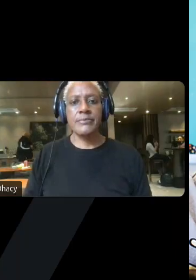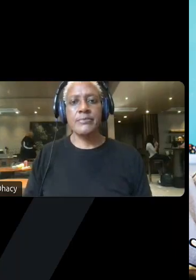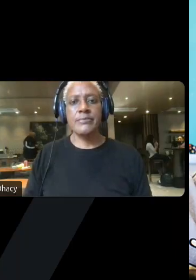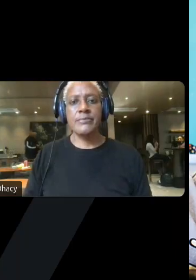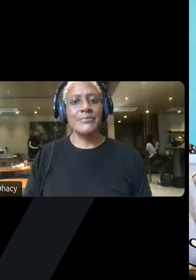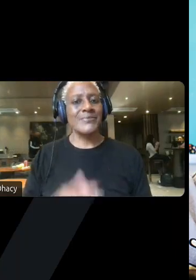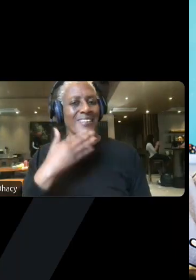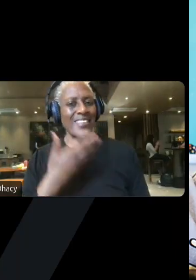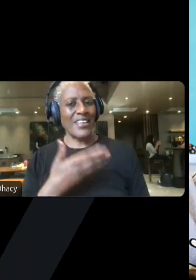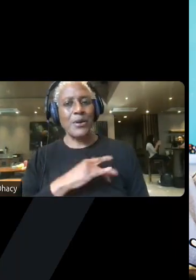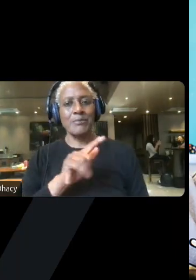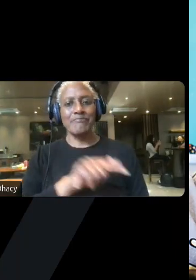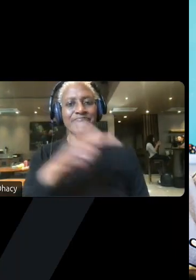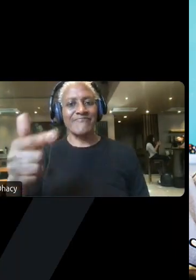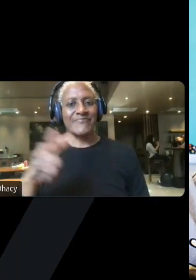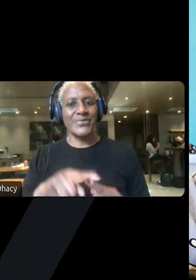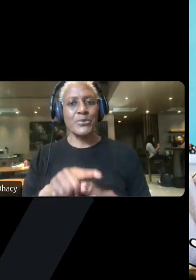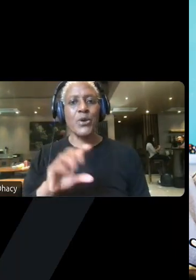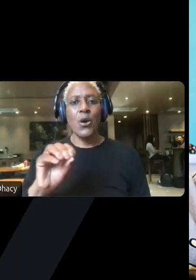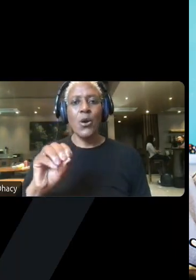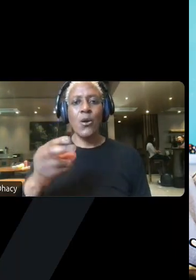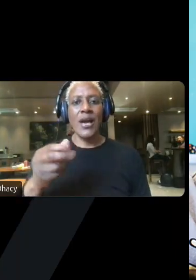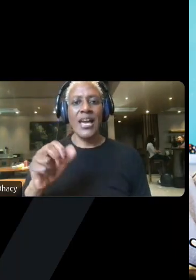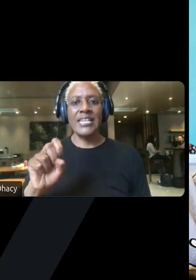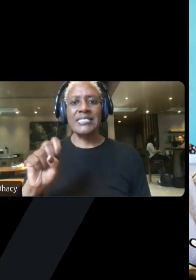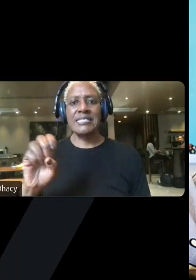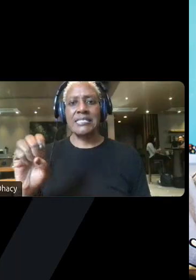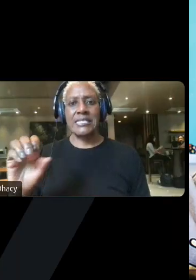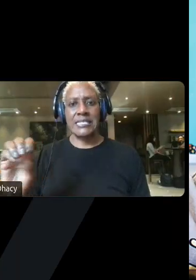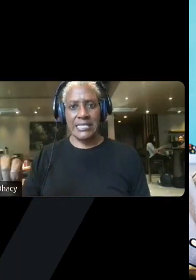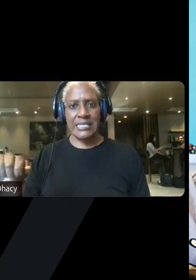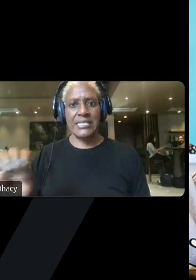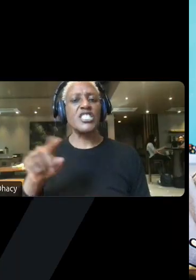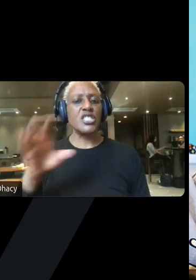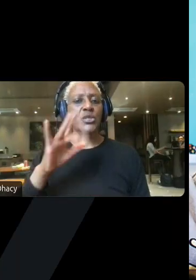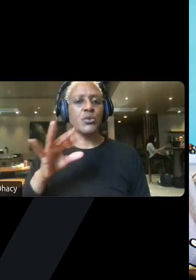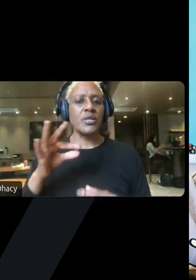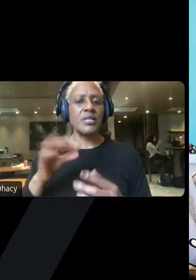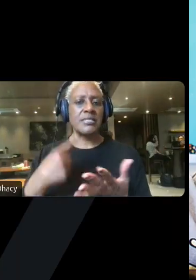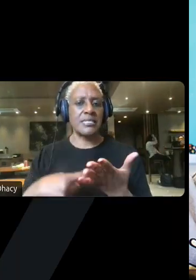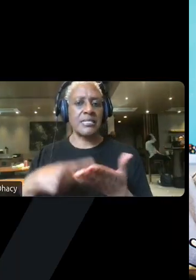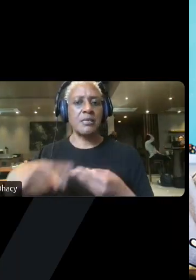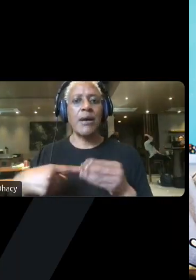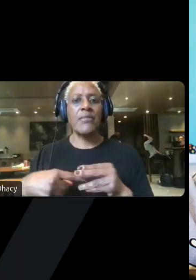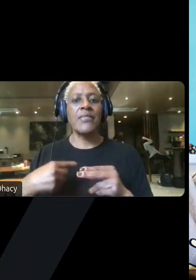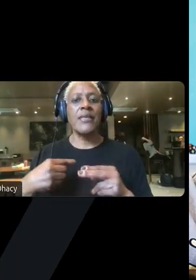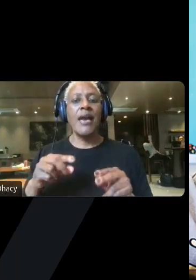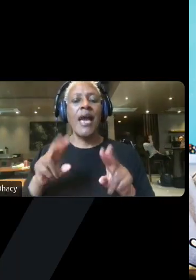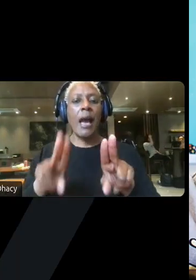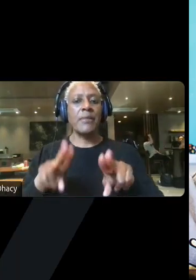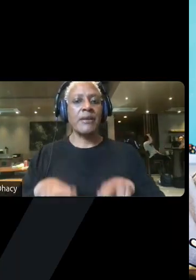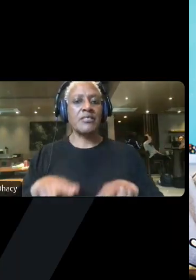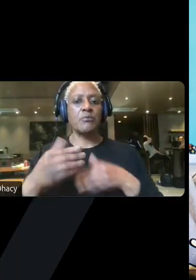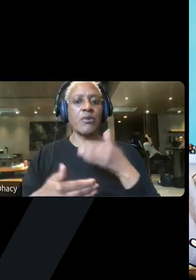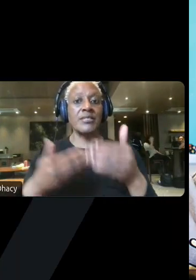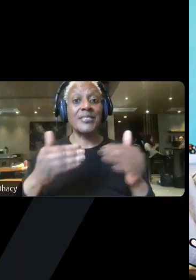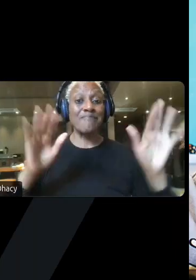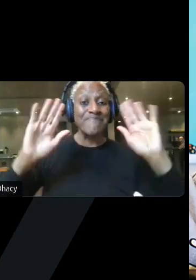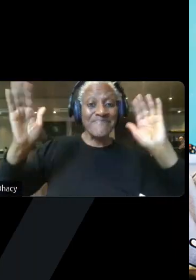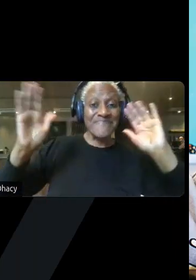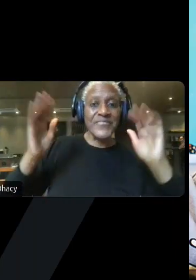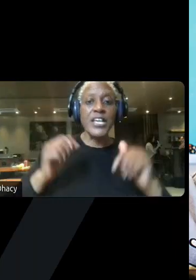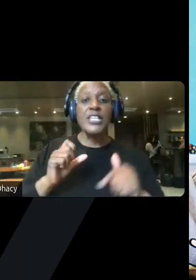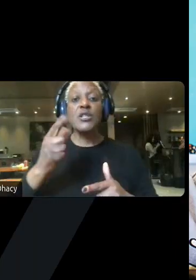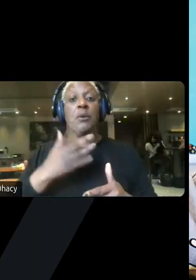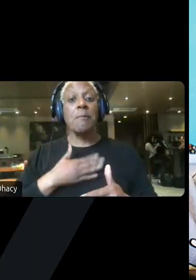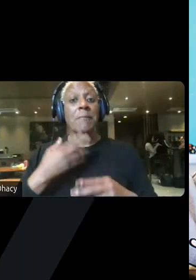Thank you. And I'm going to pass it over to Hasty, who's going to talk about the application process. Hi, good evening, everyone. So